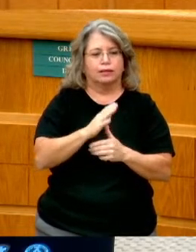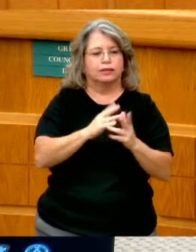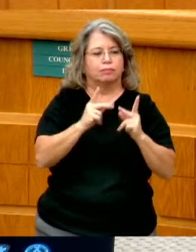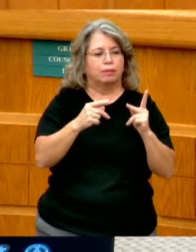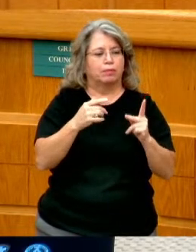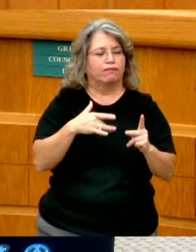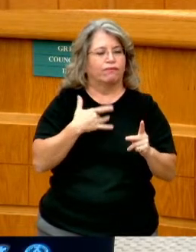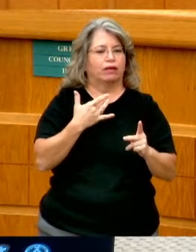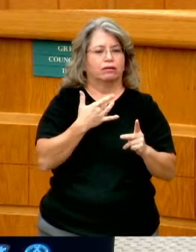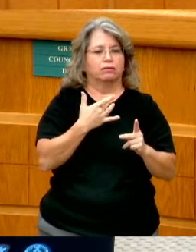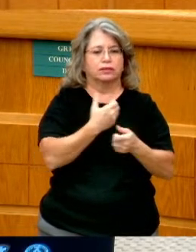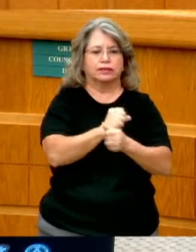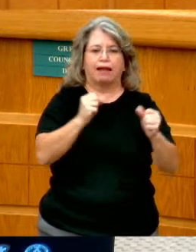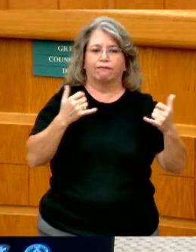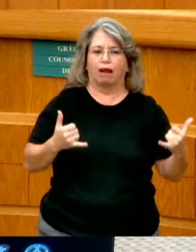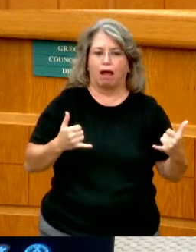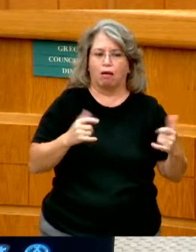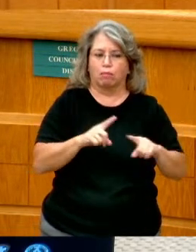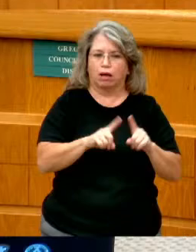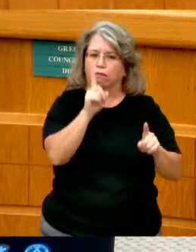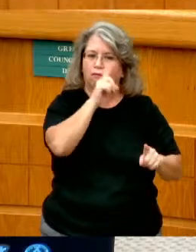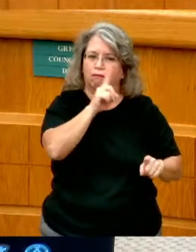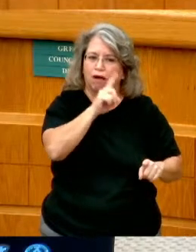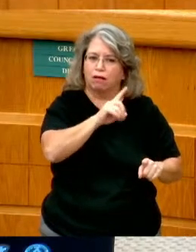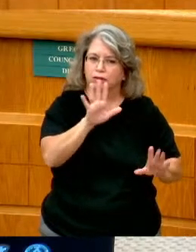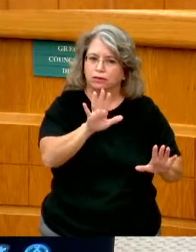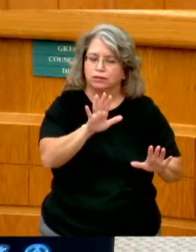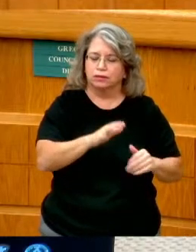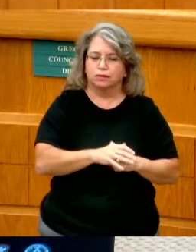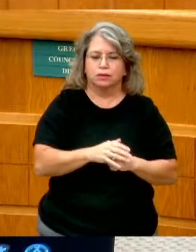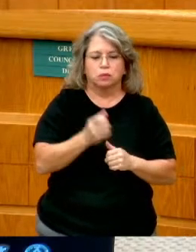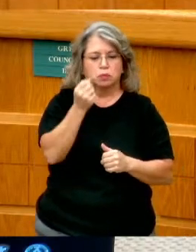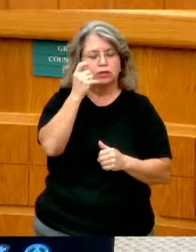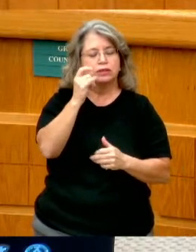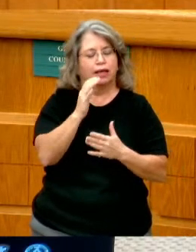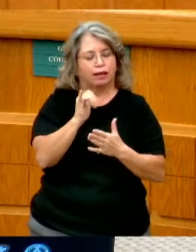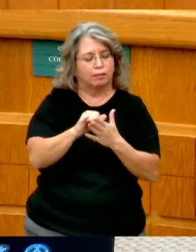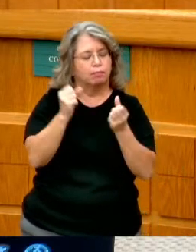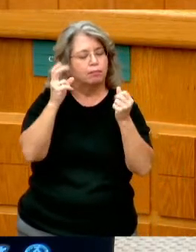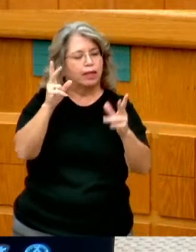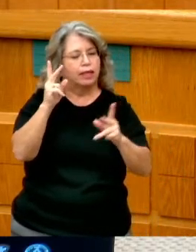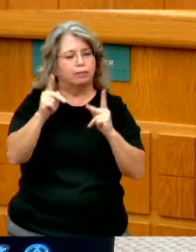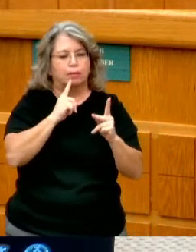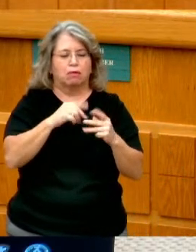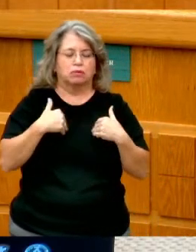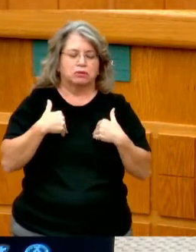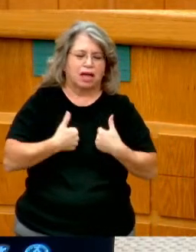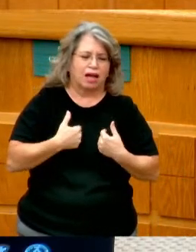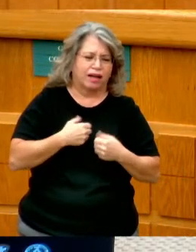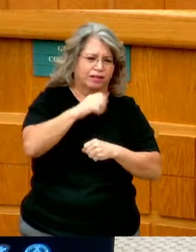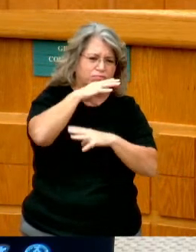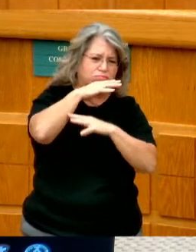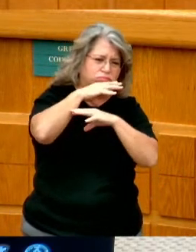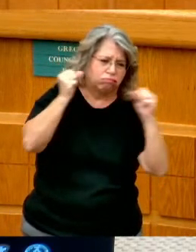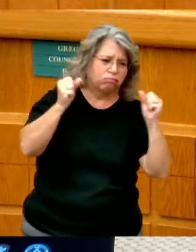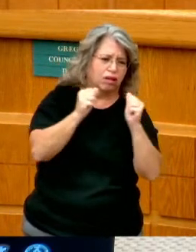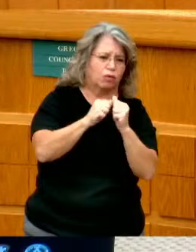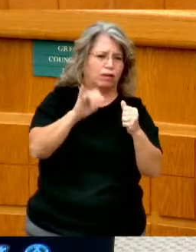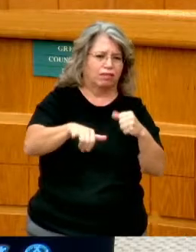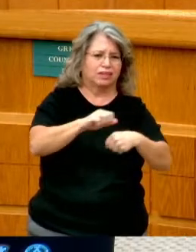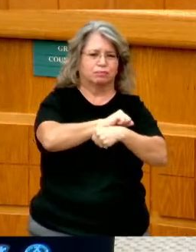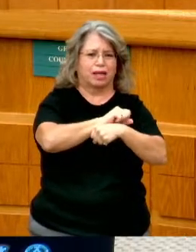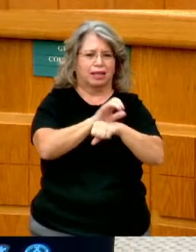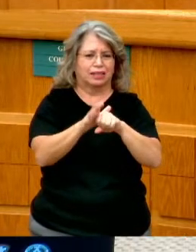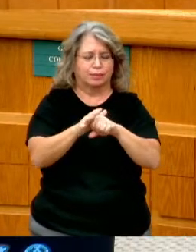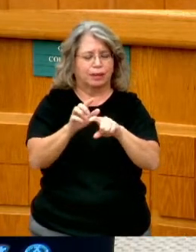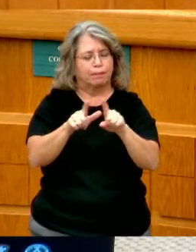with the vaccine. We understand that many people have pandemic fatigue. However, we need to continue to be patient